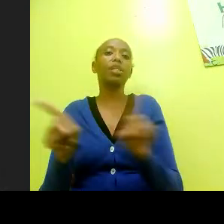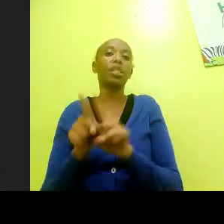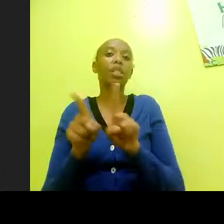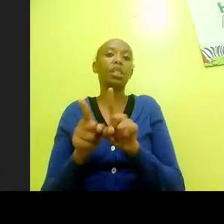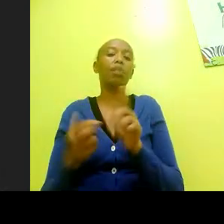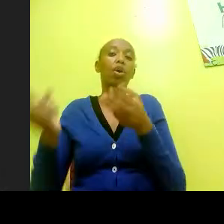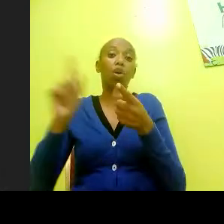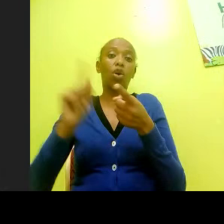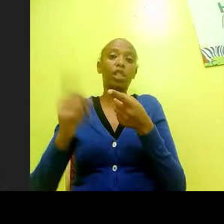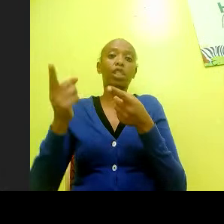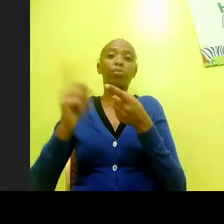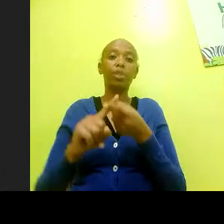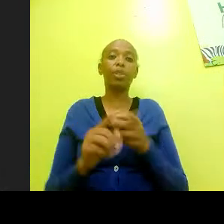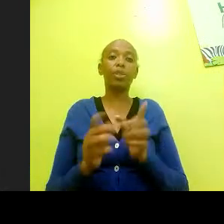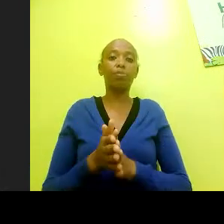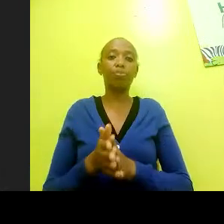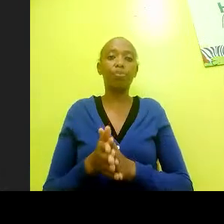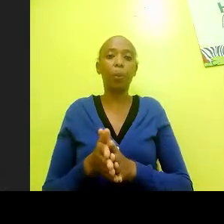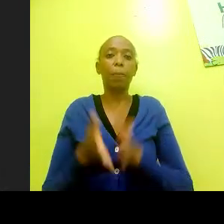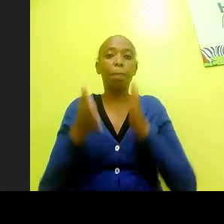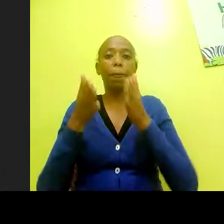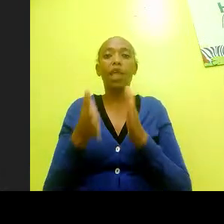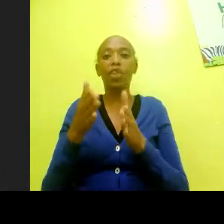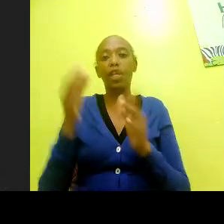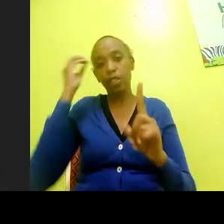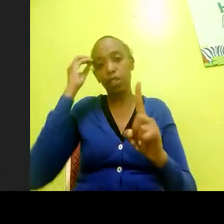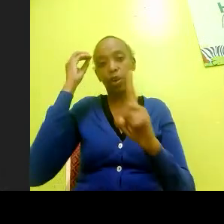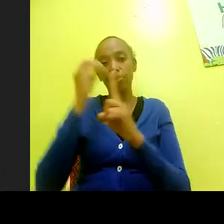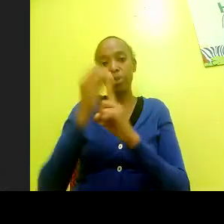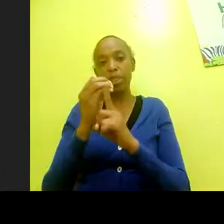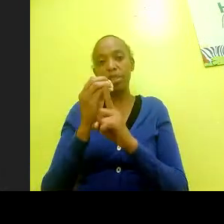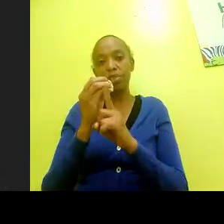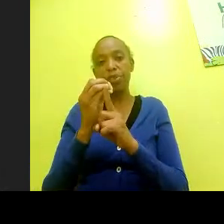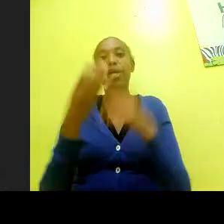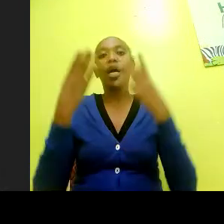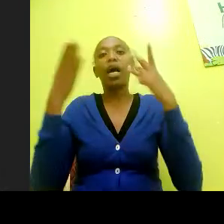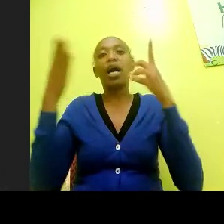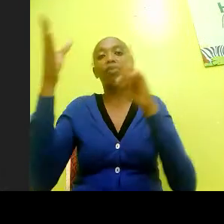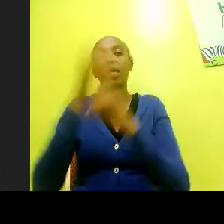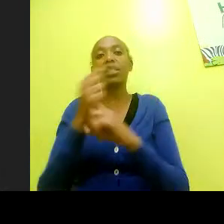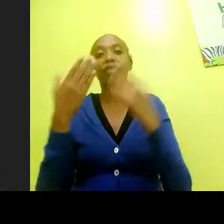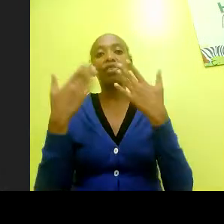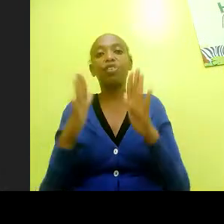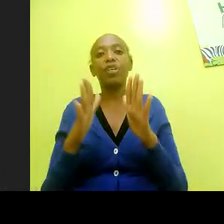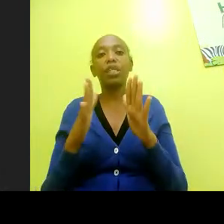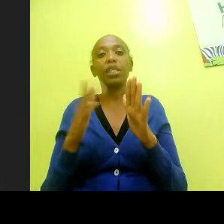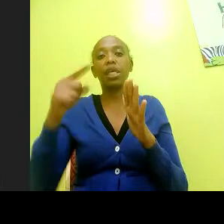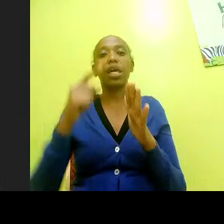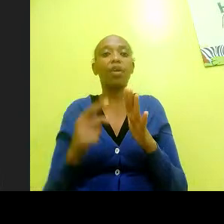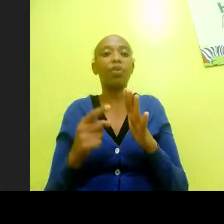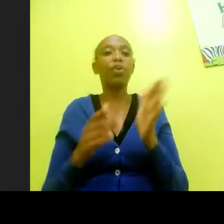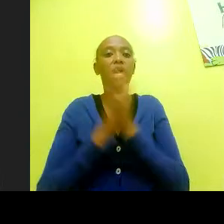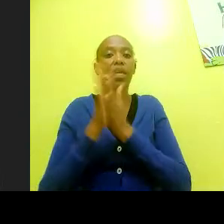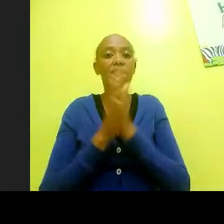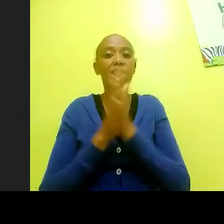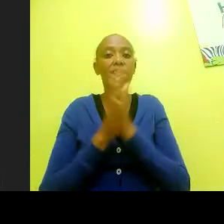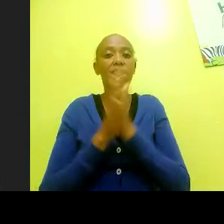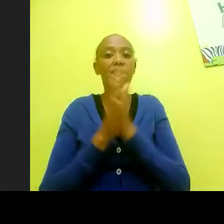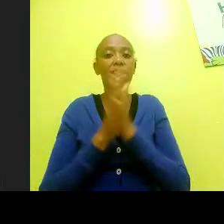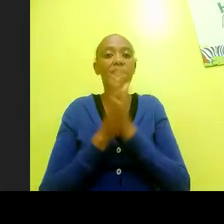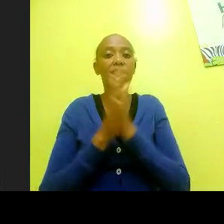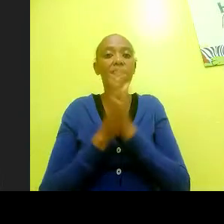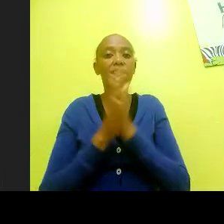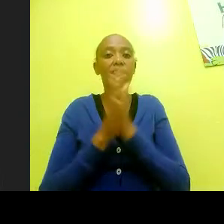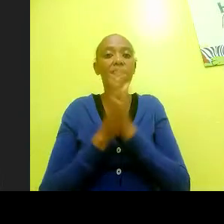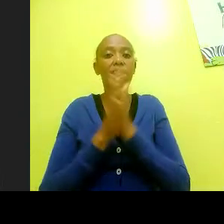contribution, this objective has been attained, and we are excited with the